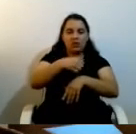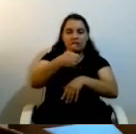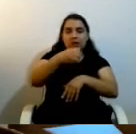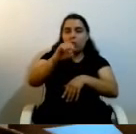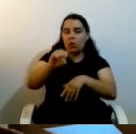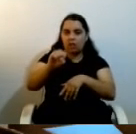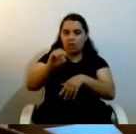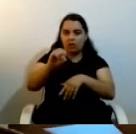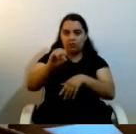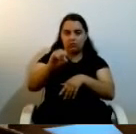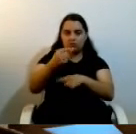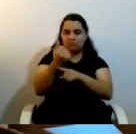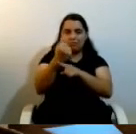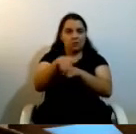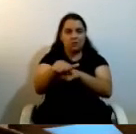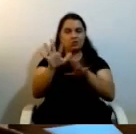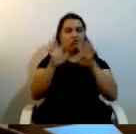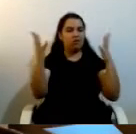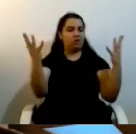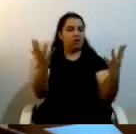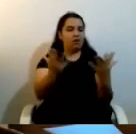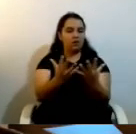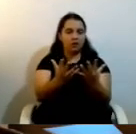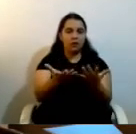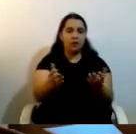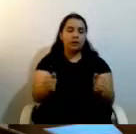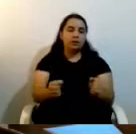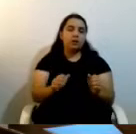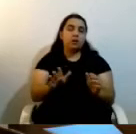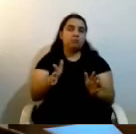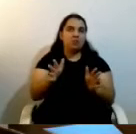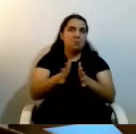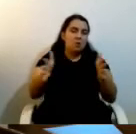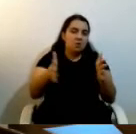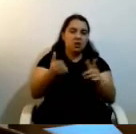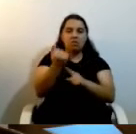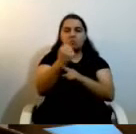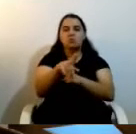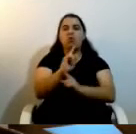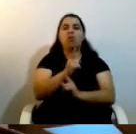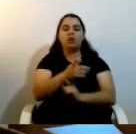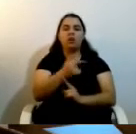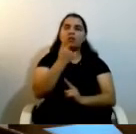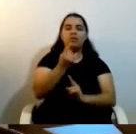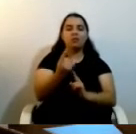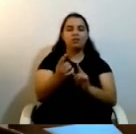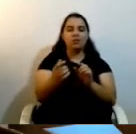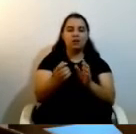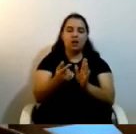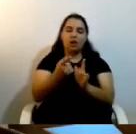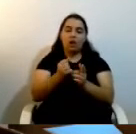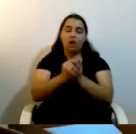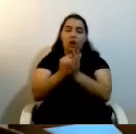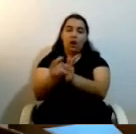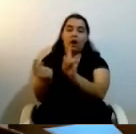Most likely, much of this training consists of telling our assistants the medical implications